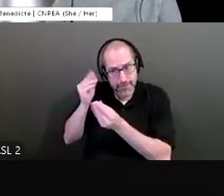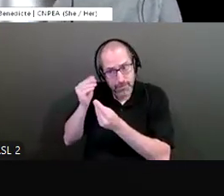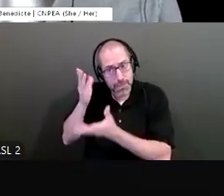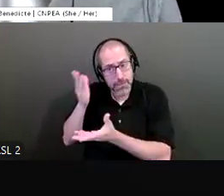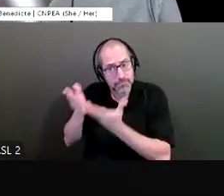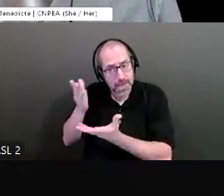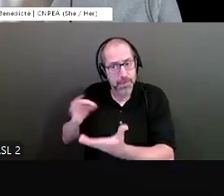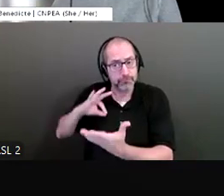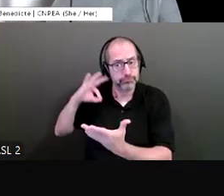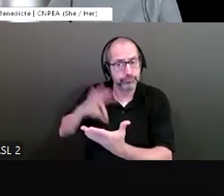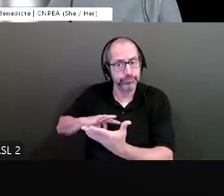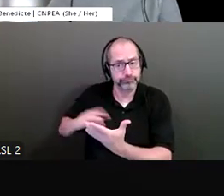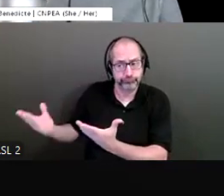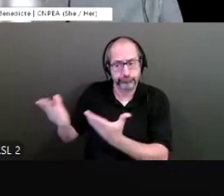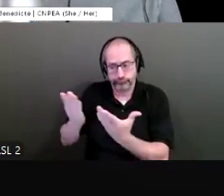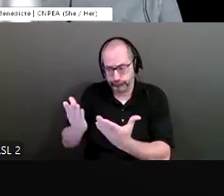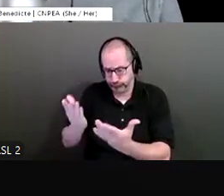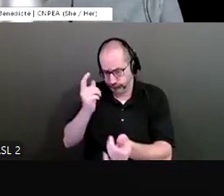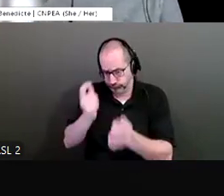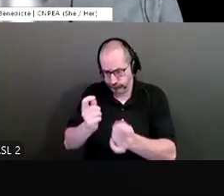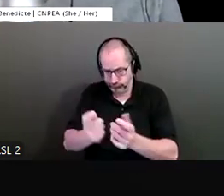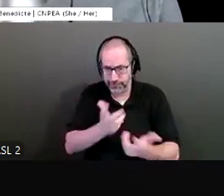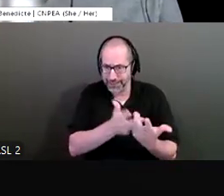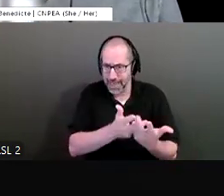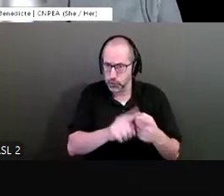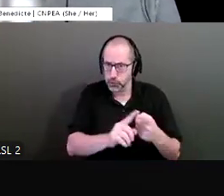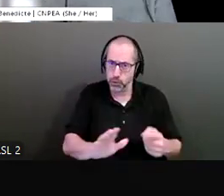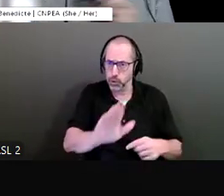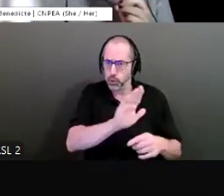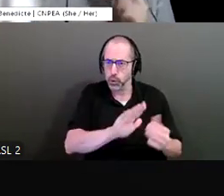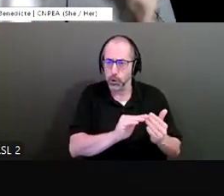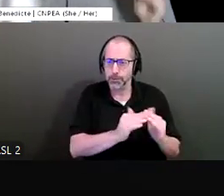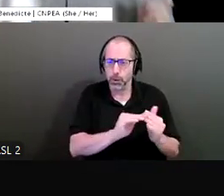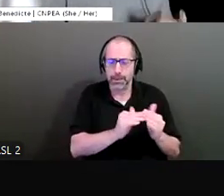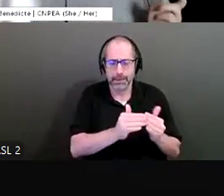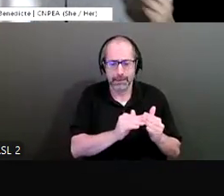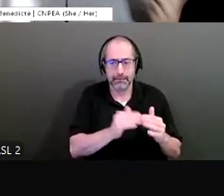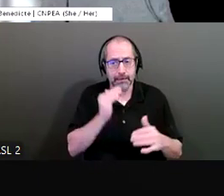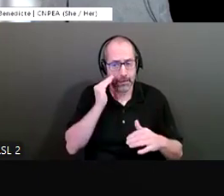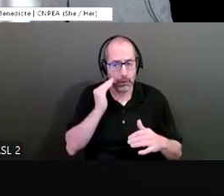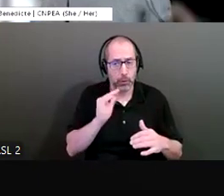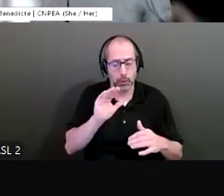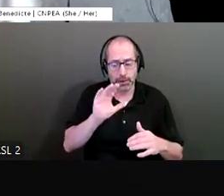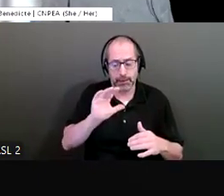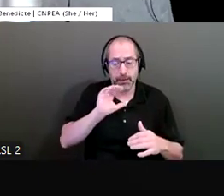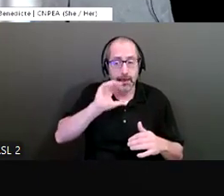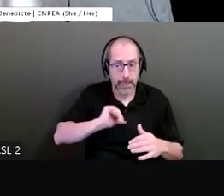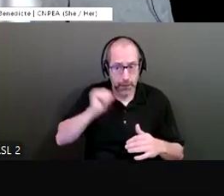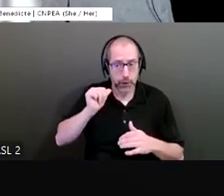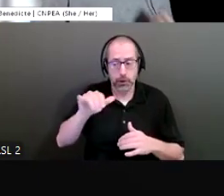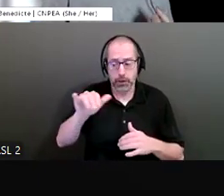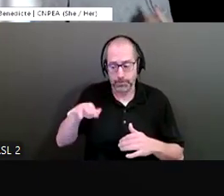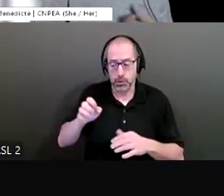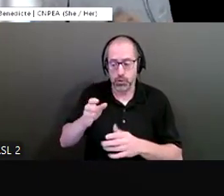are relevant or that can be adapted as you wish in your community. And I know Elder Abuse Prevention Ontario is currently